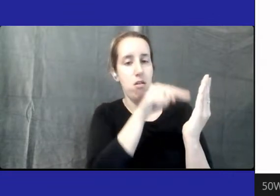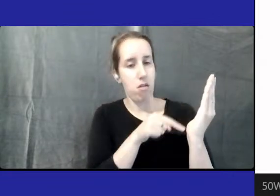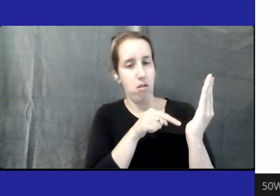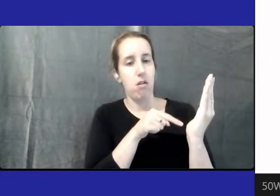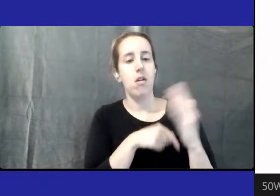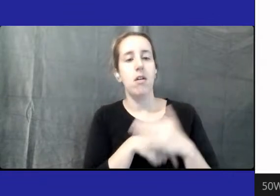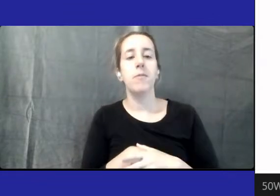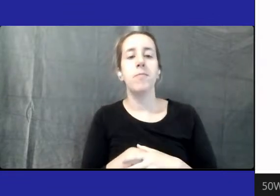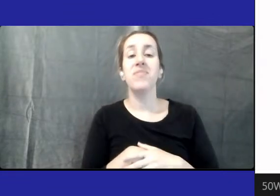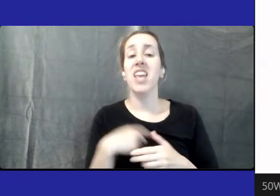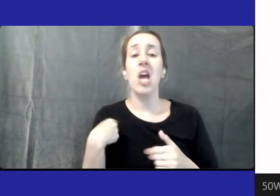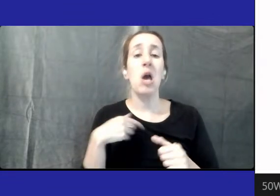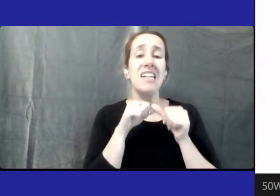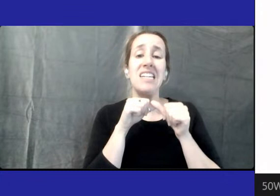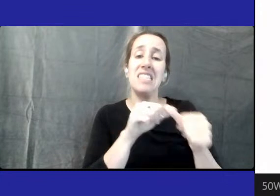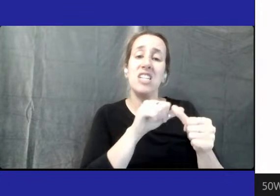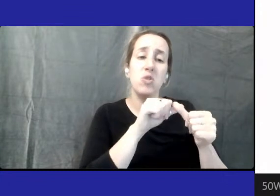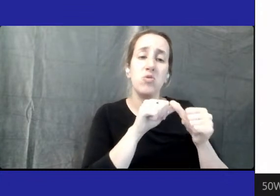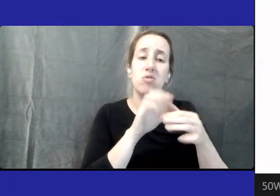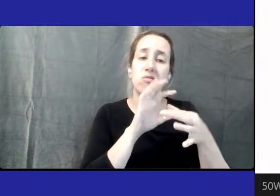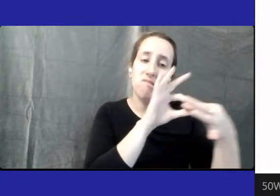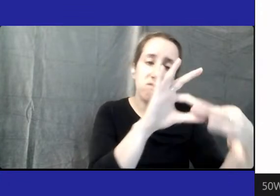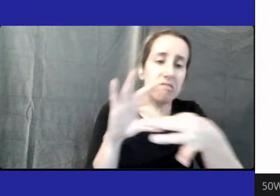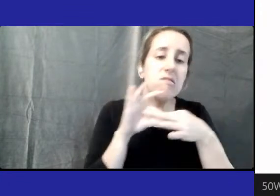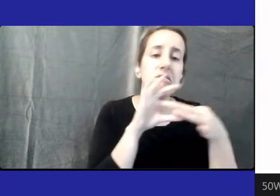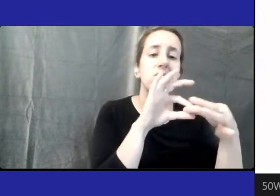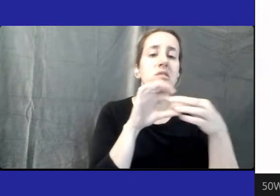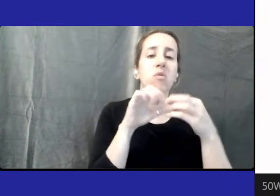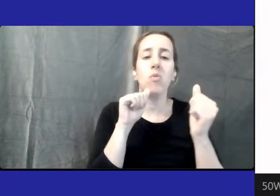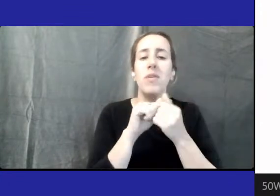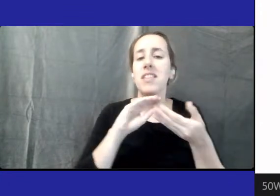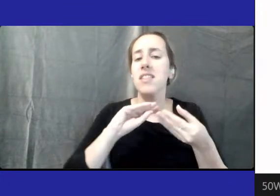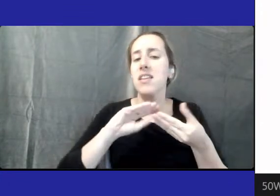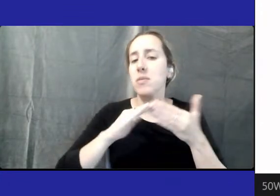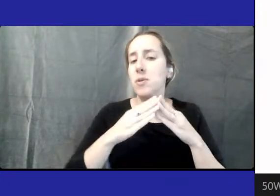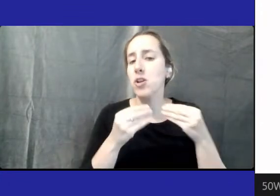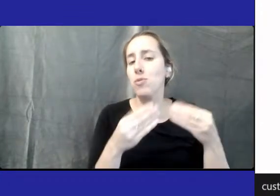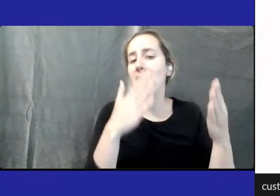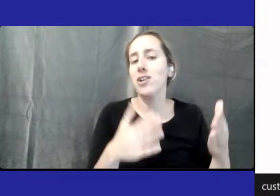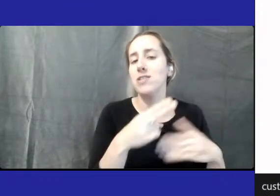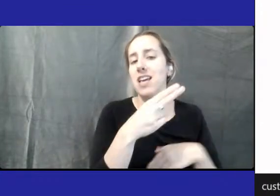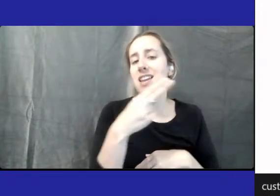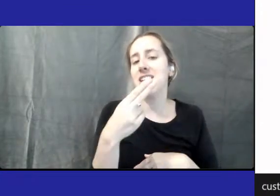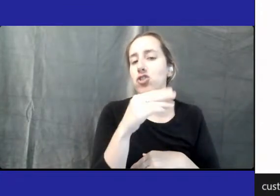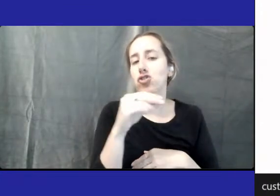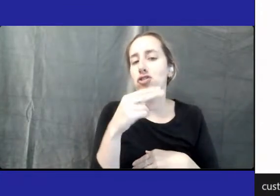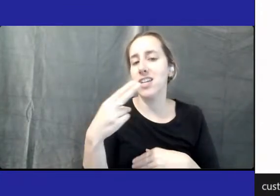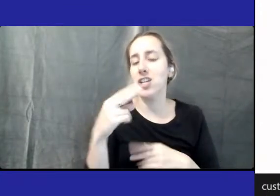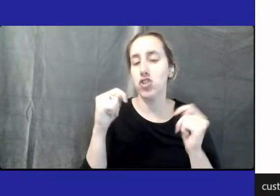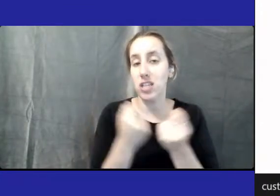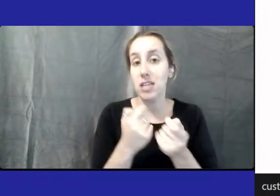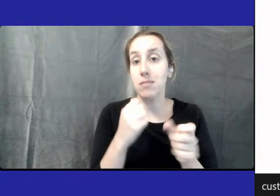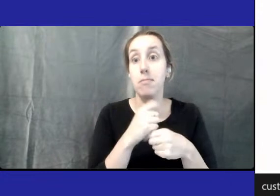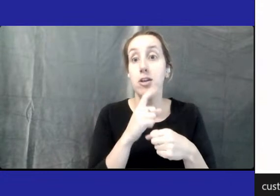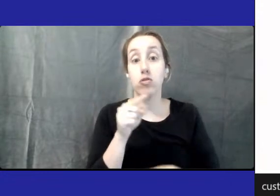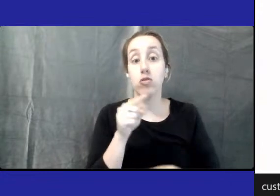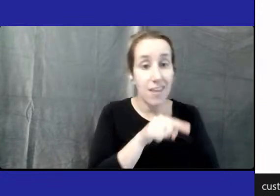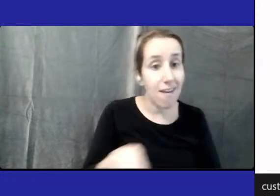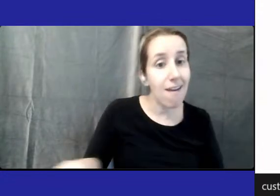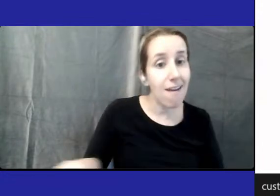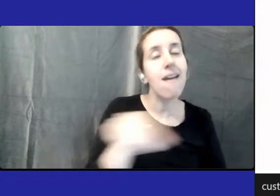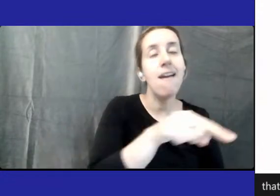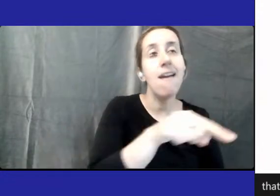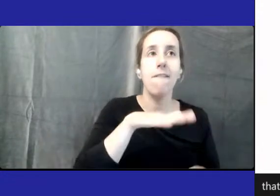providers and H&H facilities and managed care teams to ensure that they're also fully aware of what needs to be